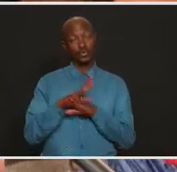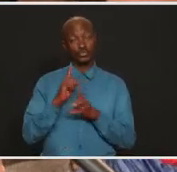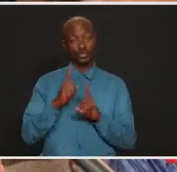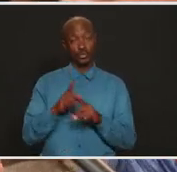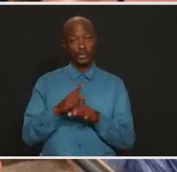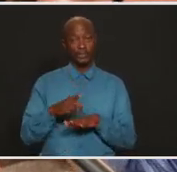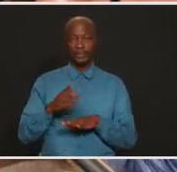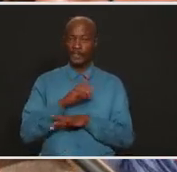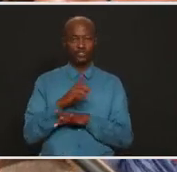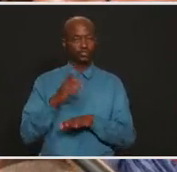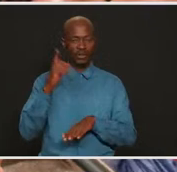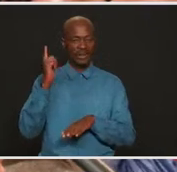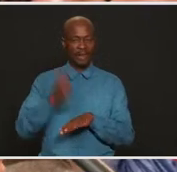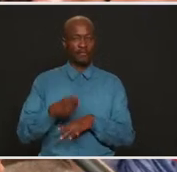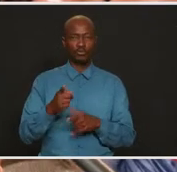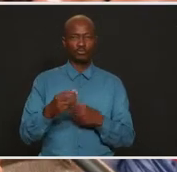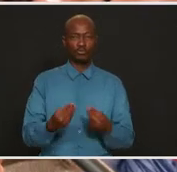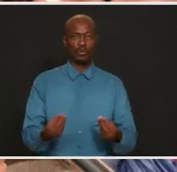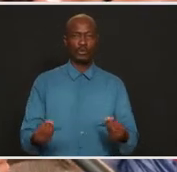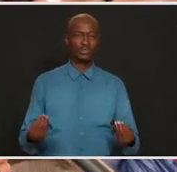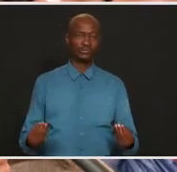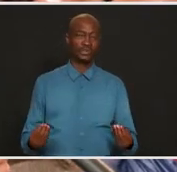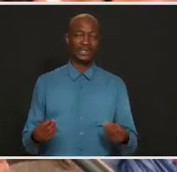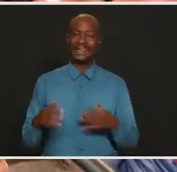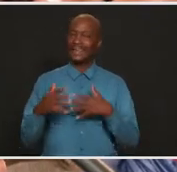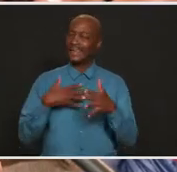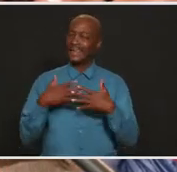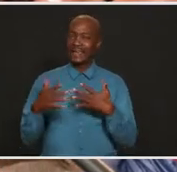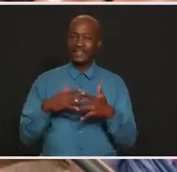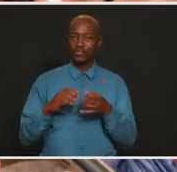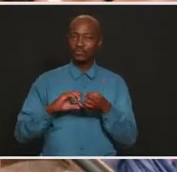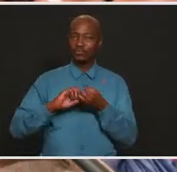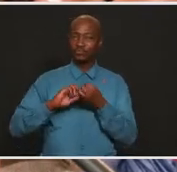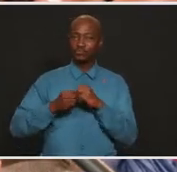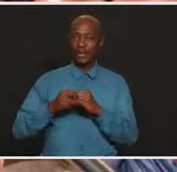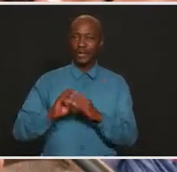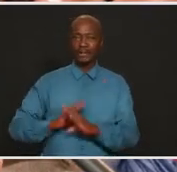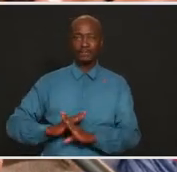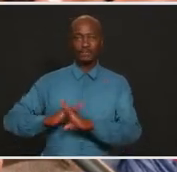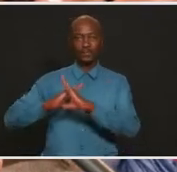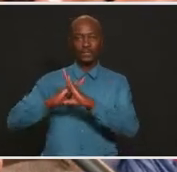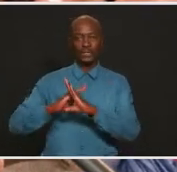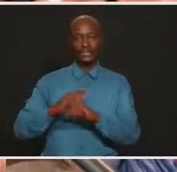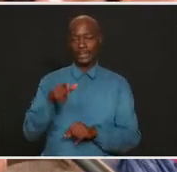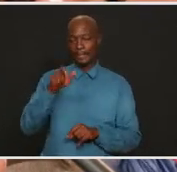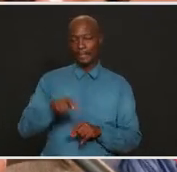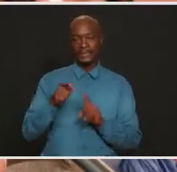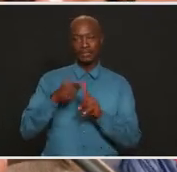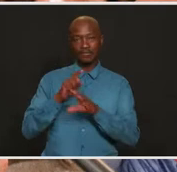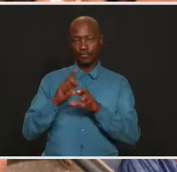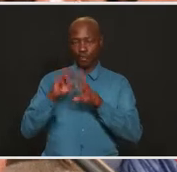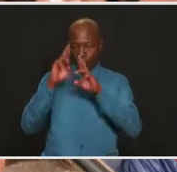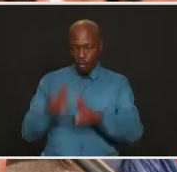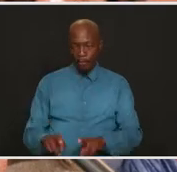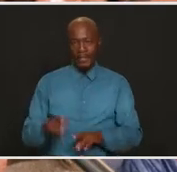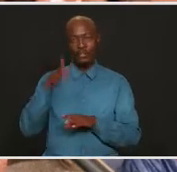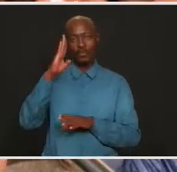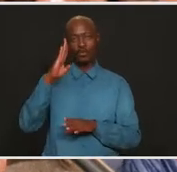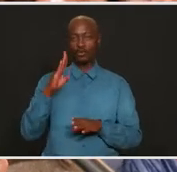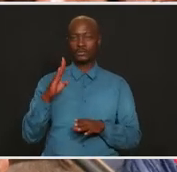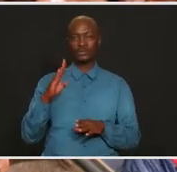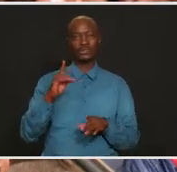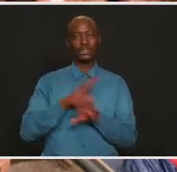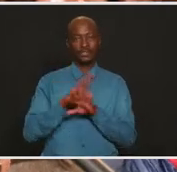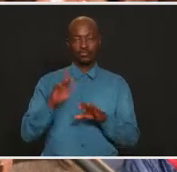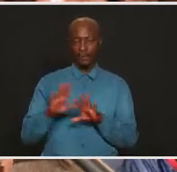is harmful to our children any attempt to prevent a person to obey God is being in enmity